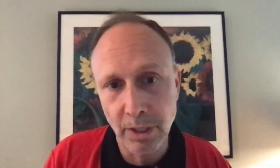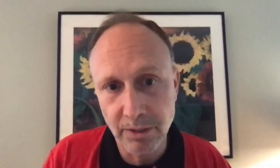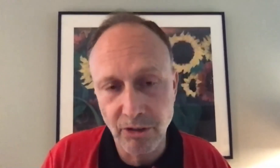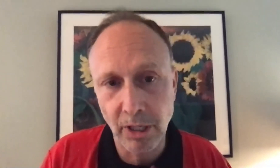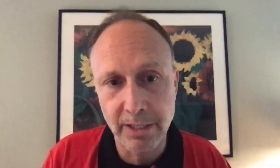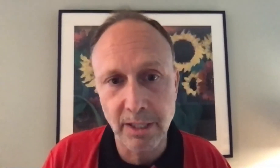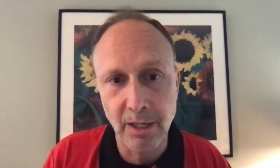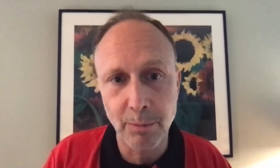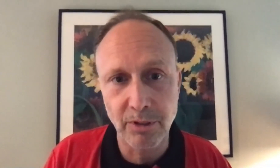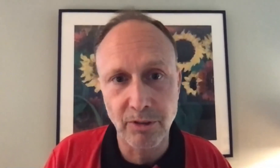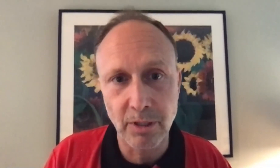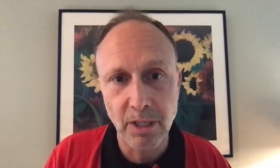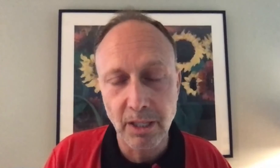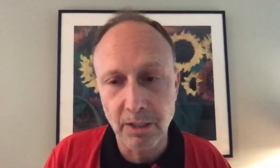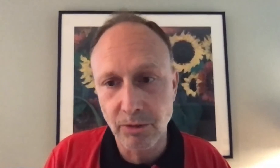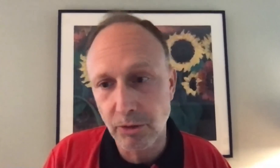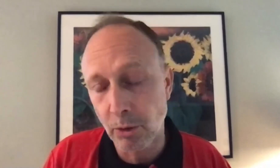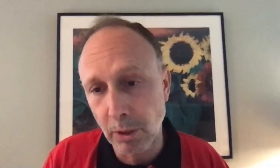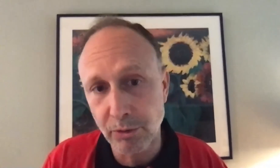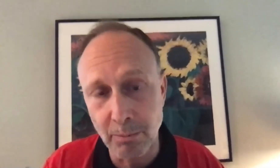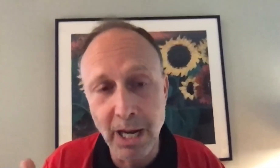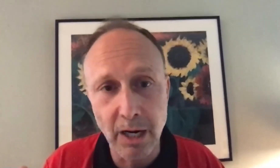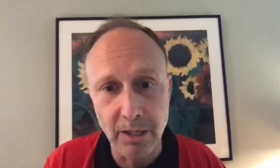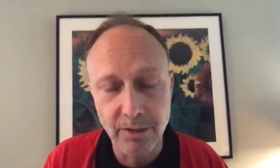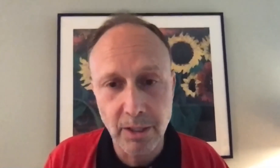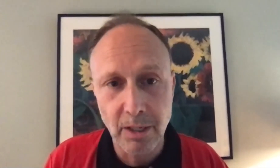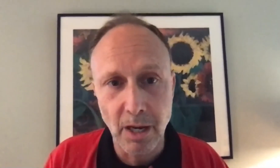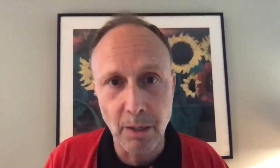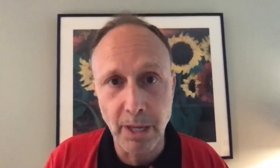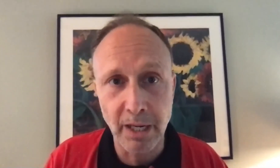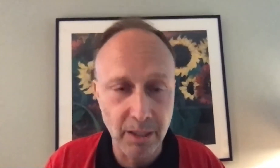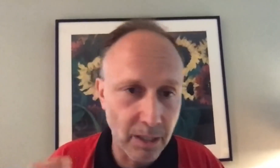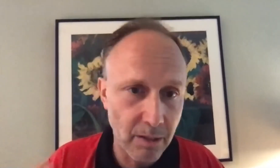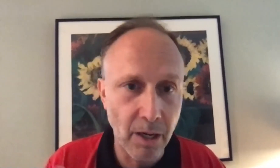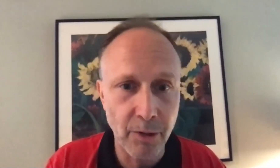theme recently of Twende digital,